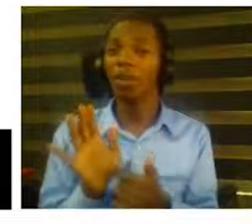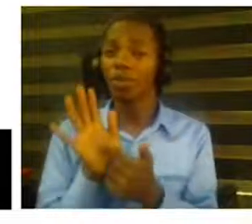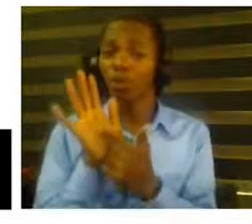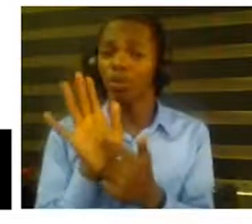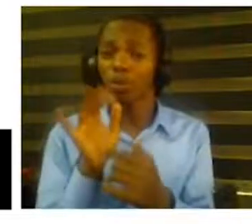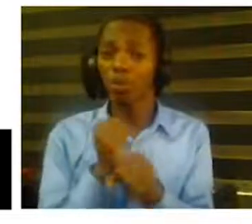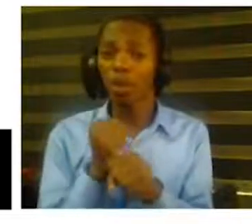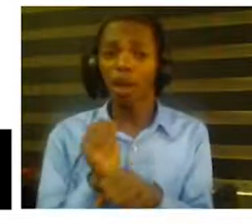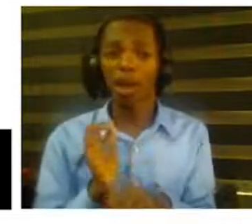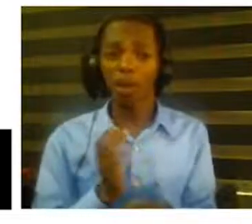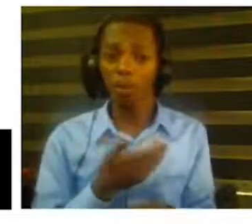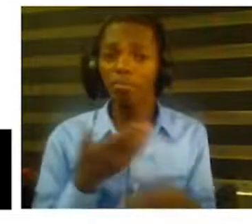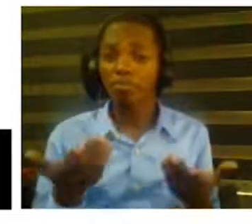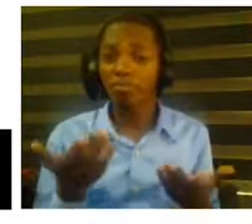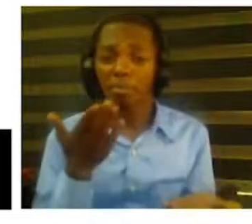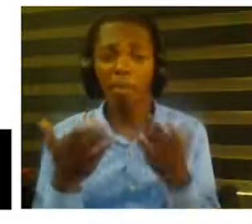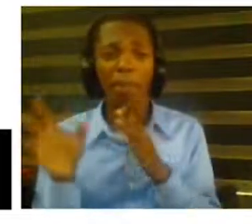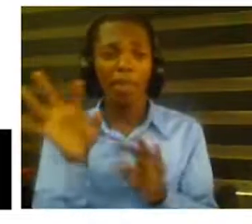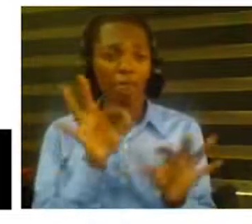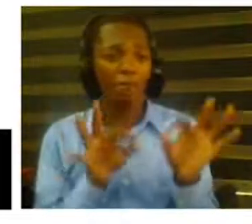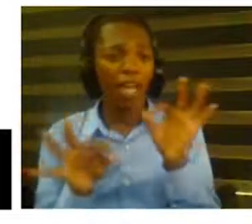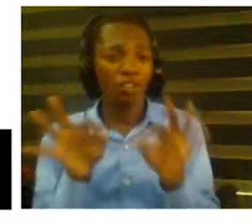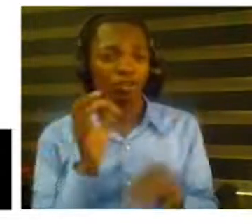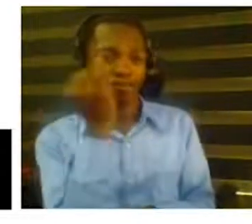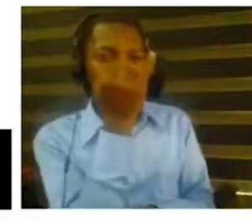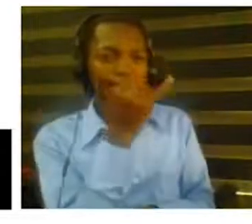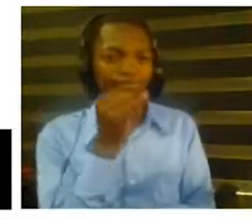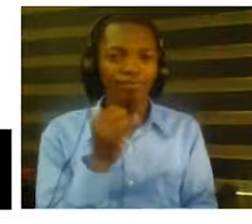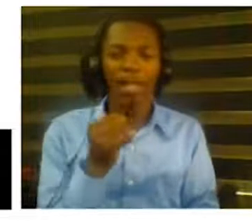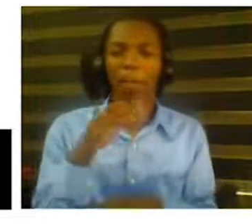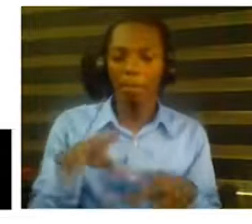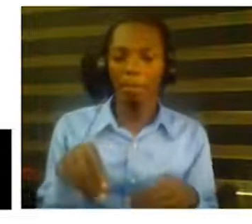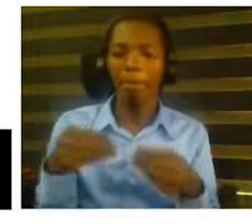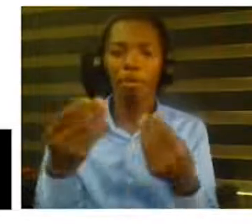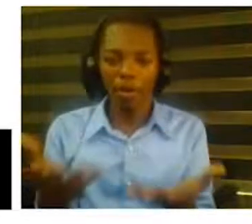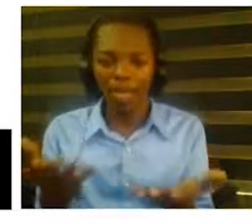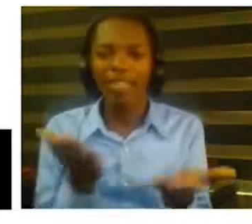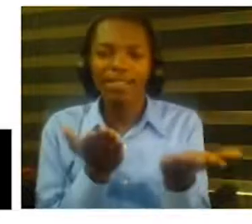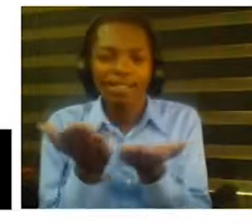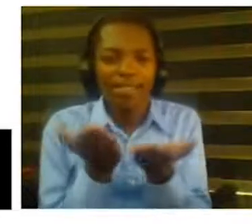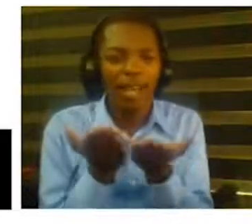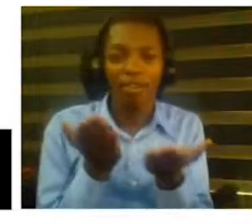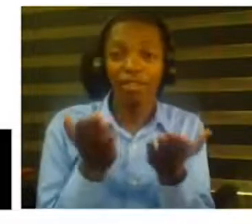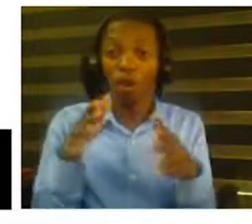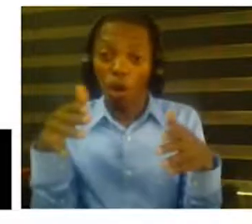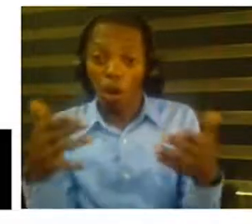it's fashion, architect, product, service design, or importantly, technology.